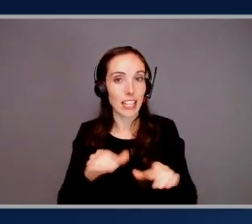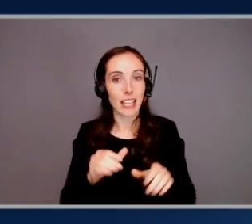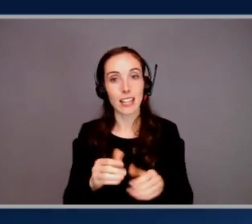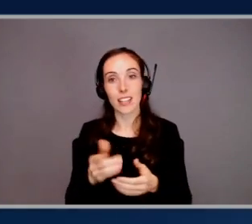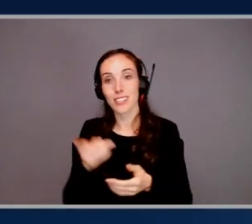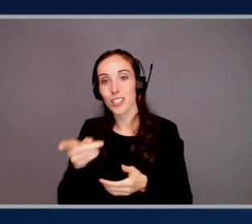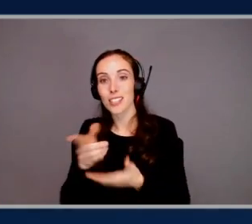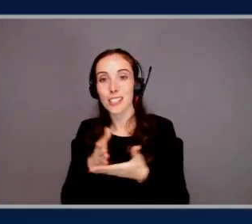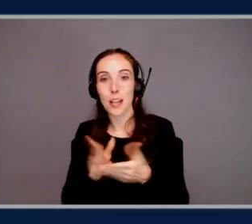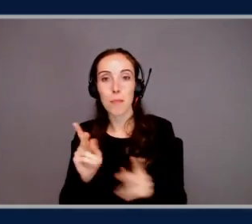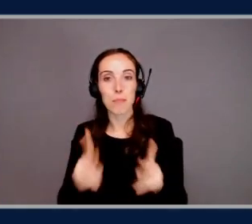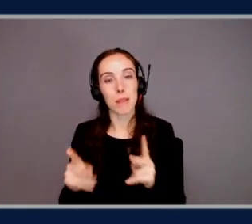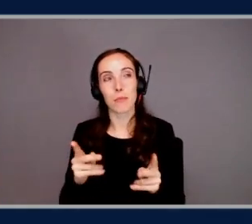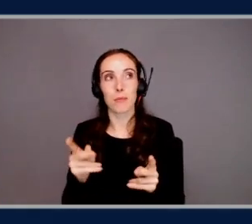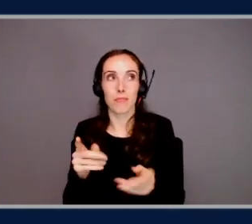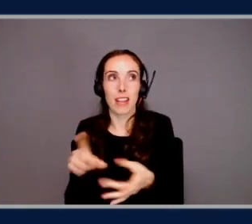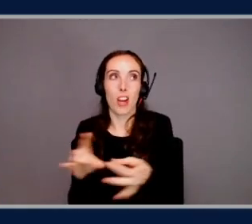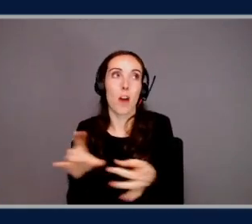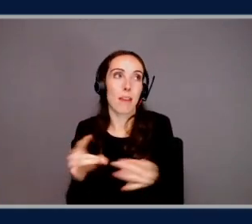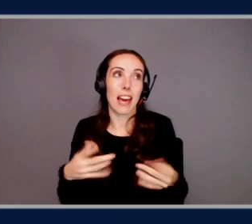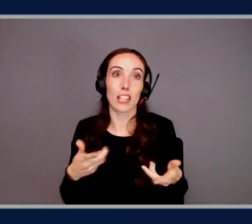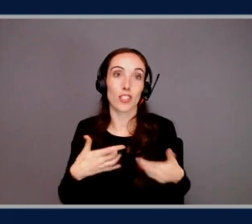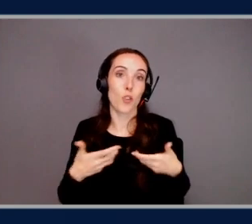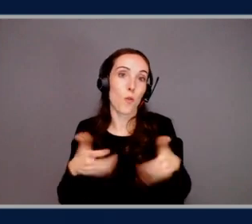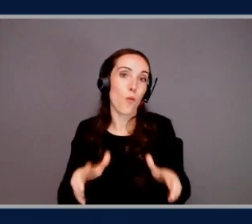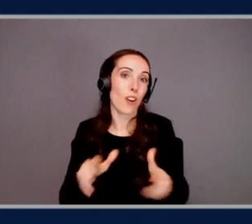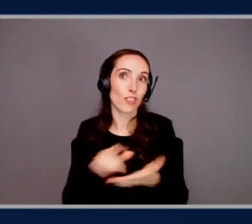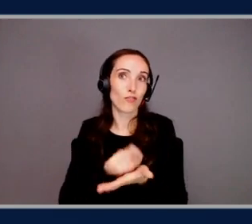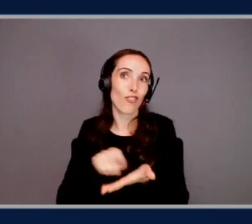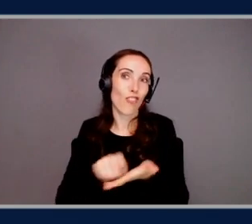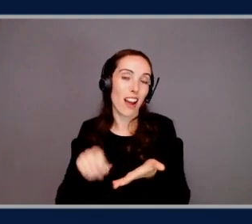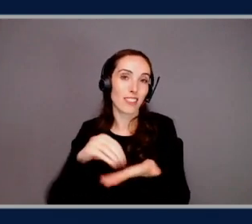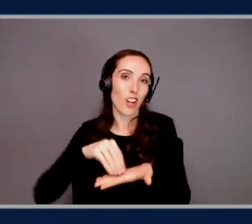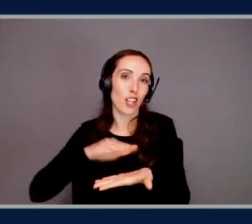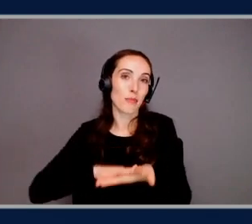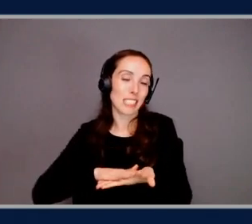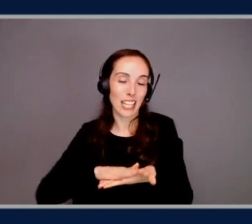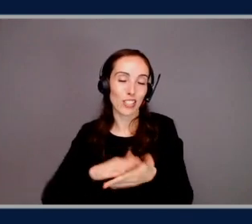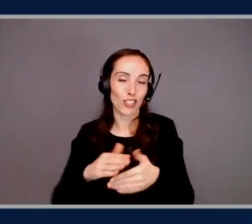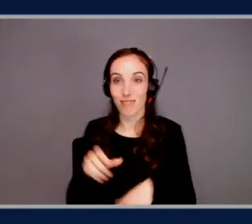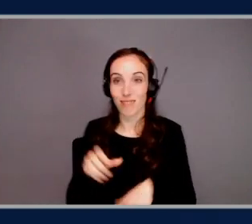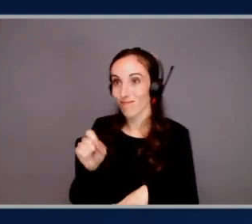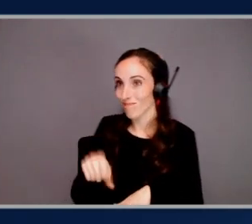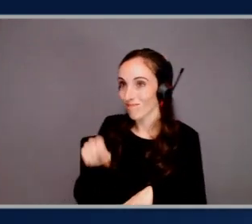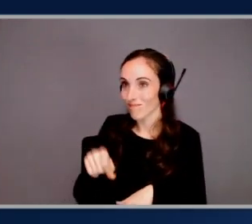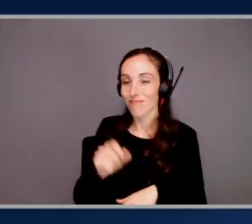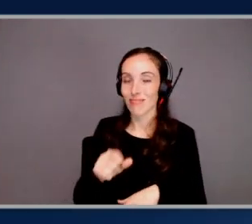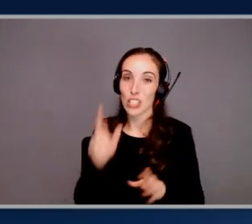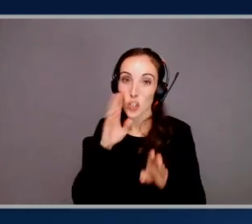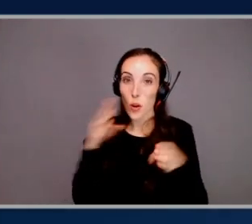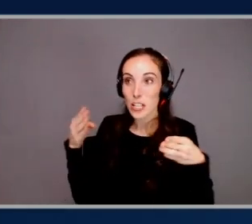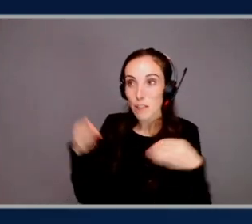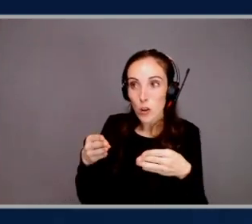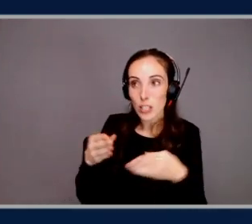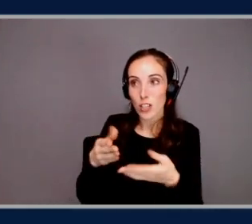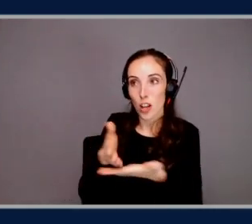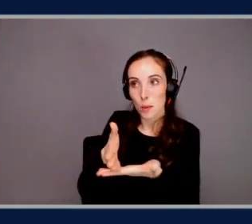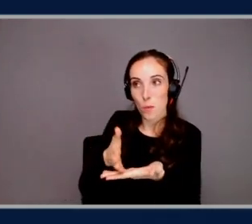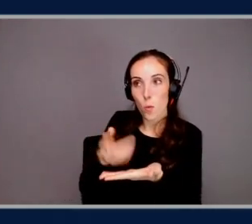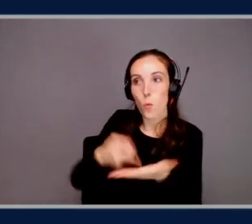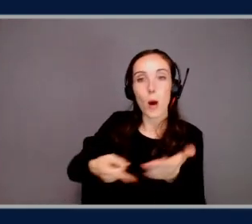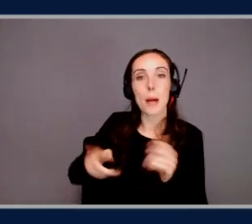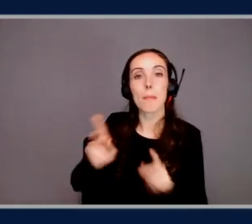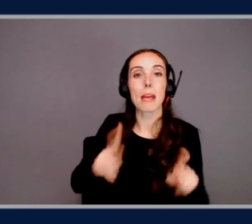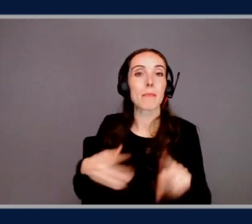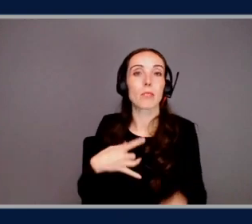writing documentation. And that is exactly why we focused on that. Yeah. We focus on the parts of the process that people don't like. Yeah. Because